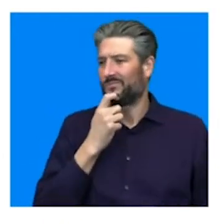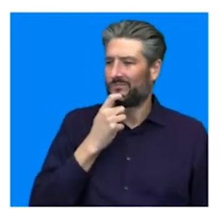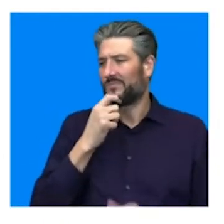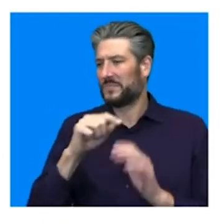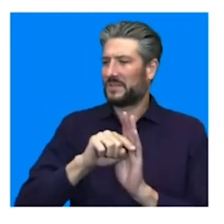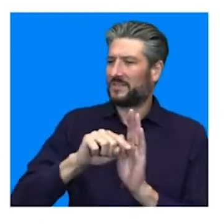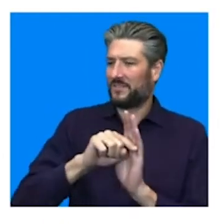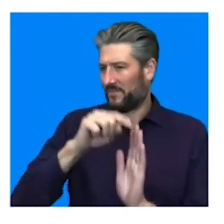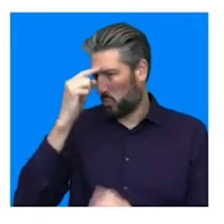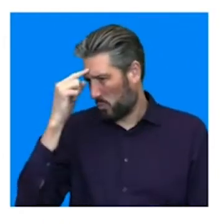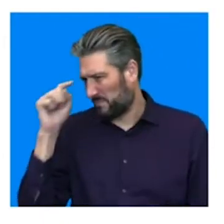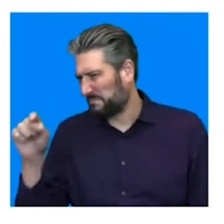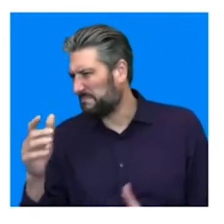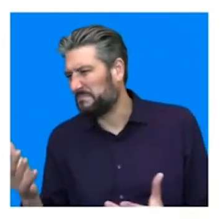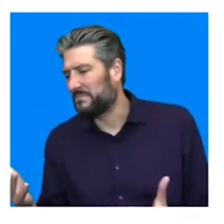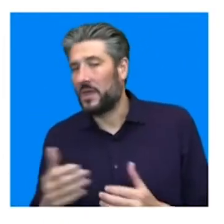were pretty crazy from the beginning.